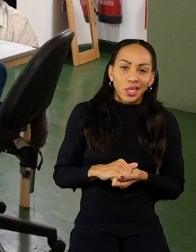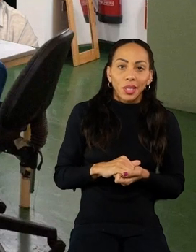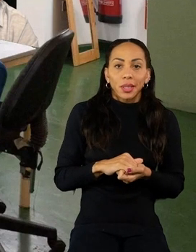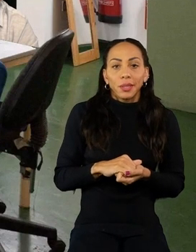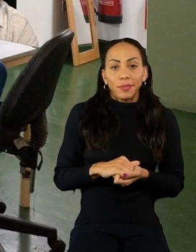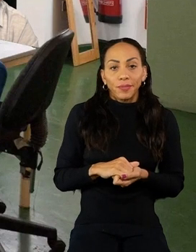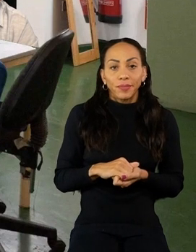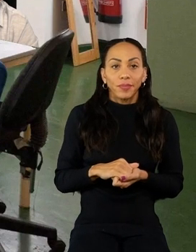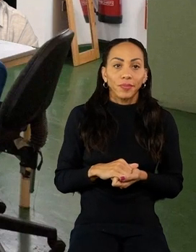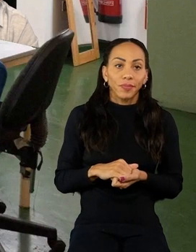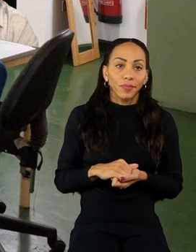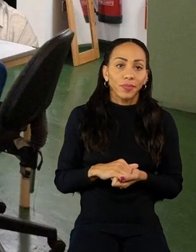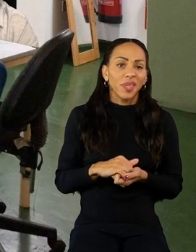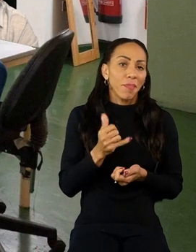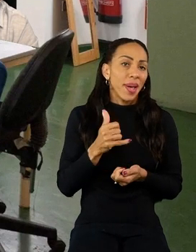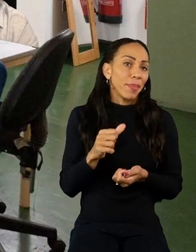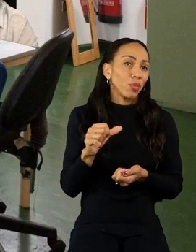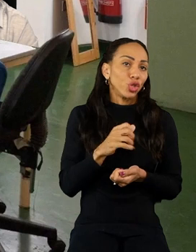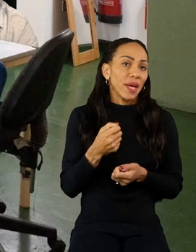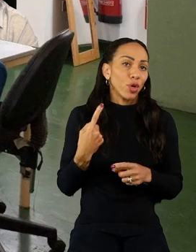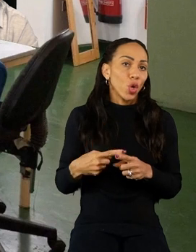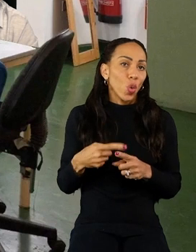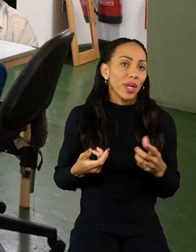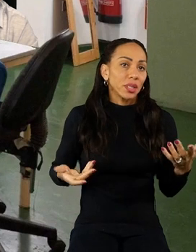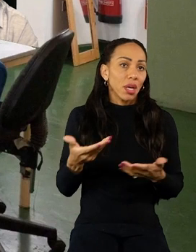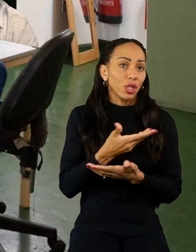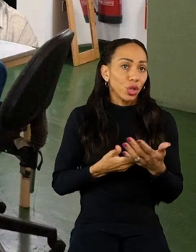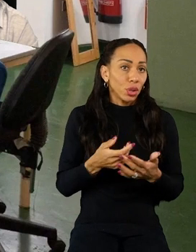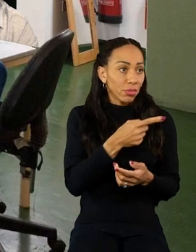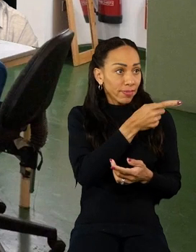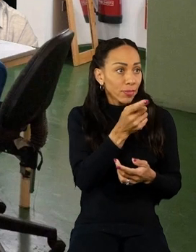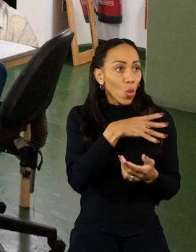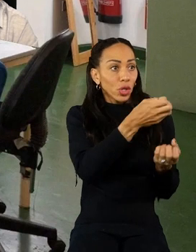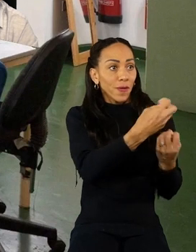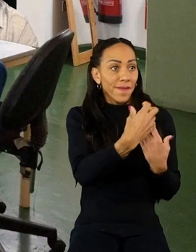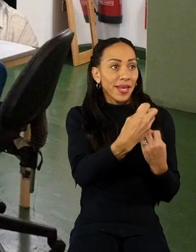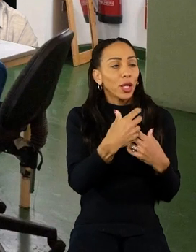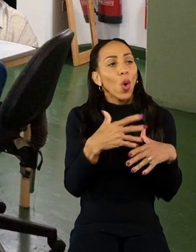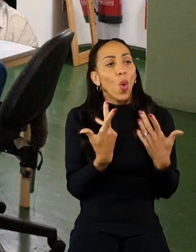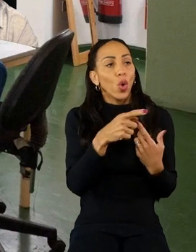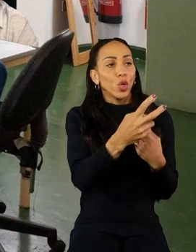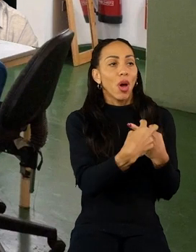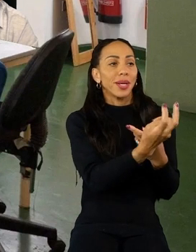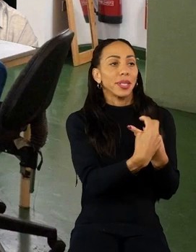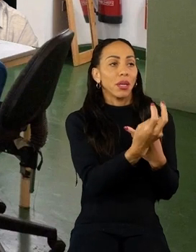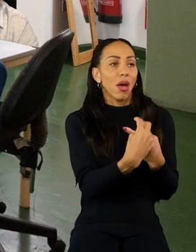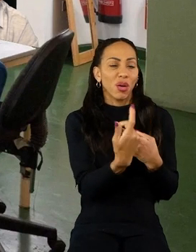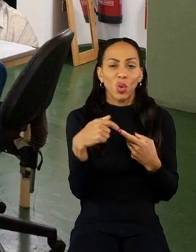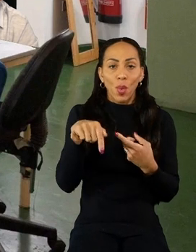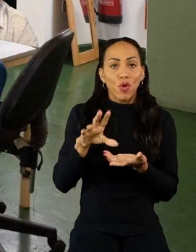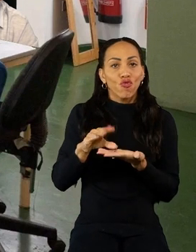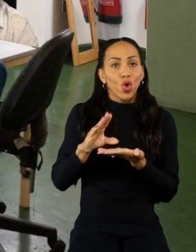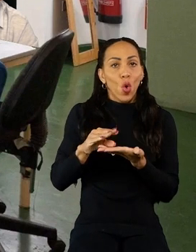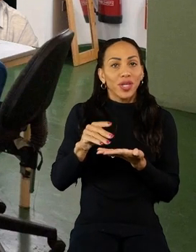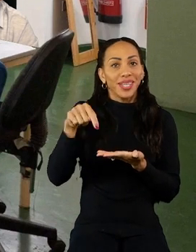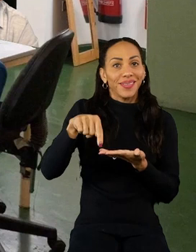any of you guys need to go, and so in which case we might be best to just have either have a quick discussion if